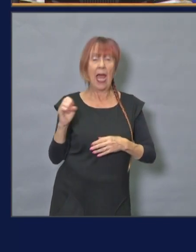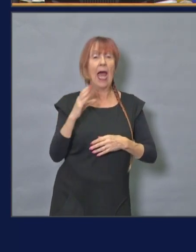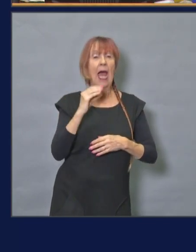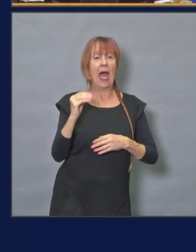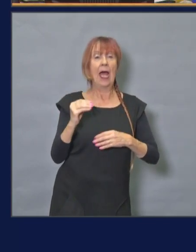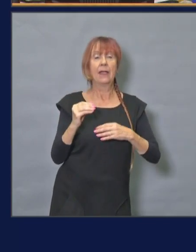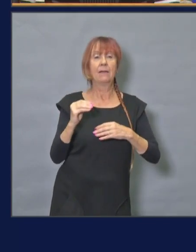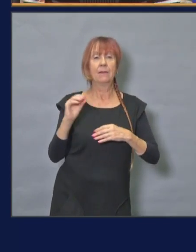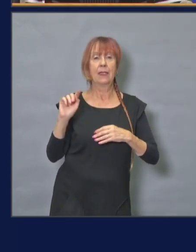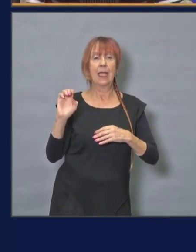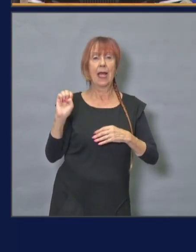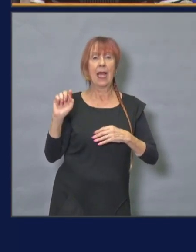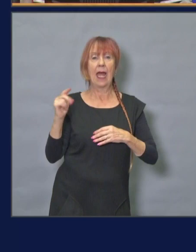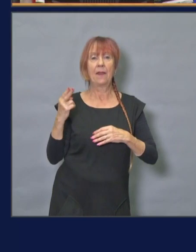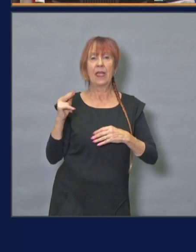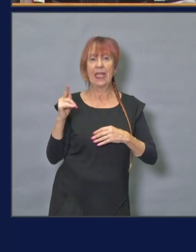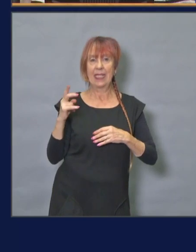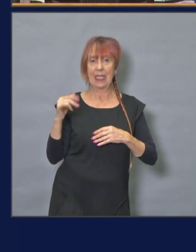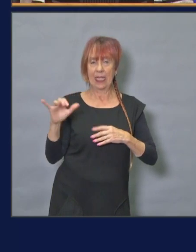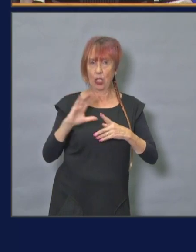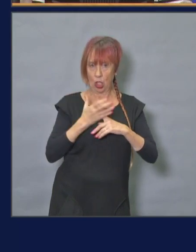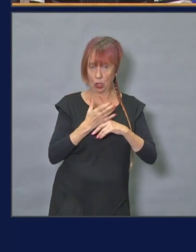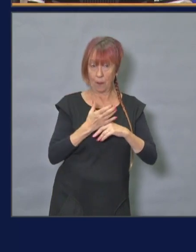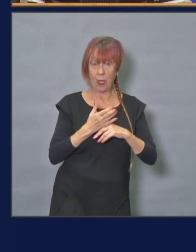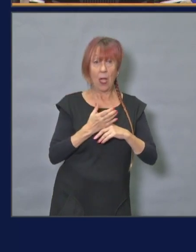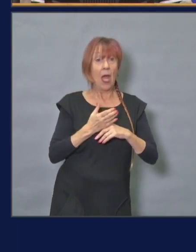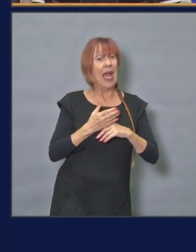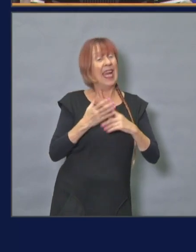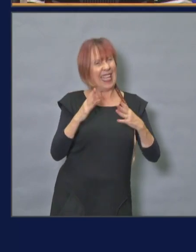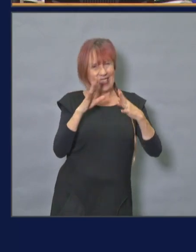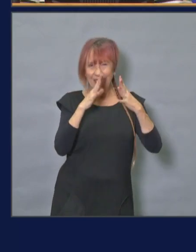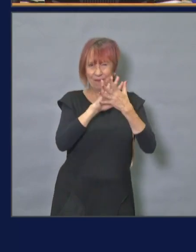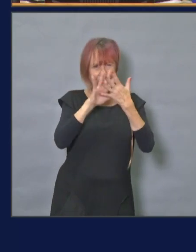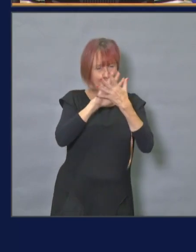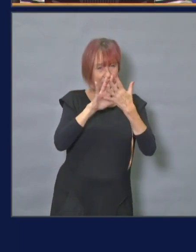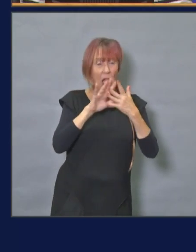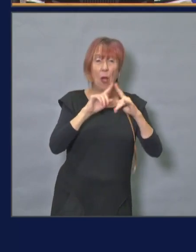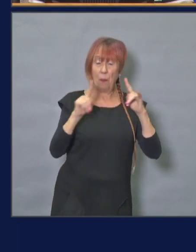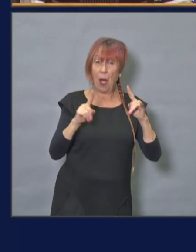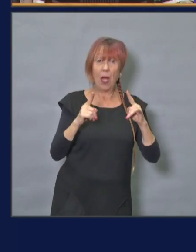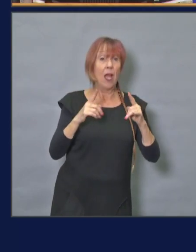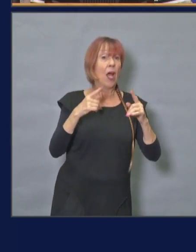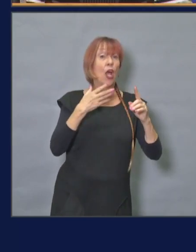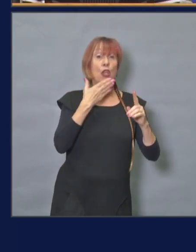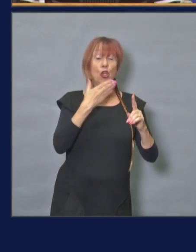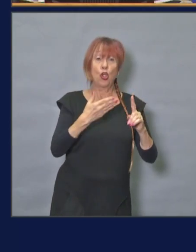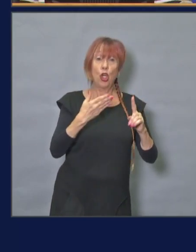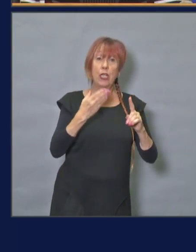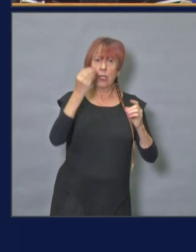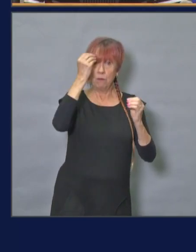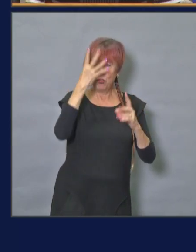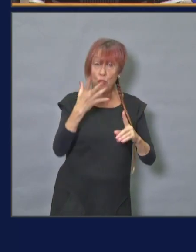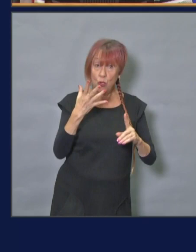important slide. The good news is that deaths are decreasing across all racial and ethnic groups. However, as I